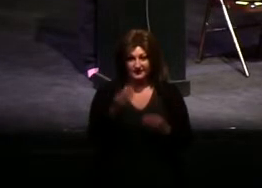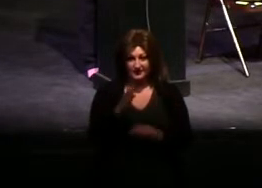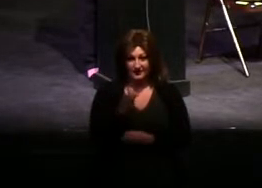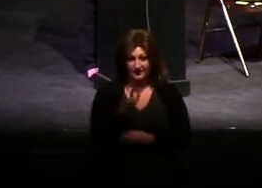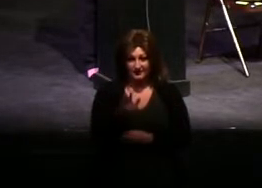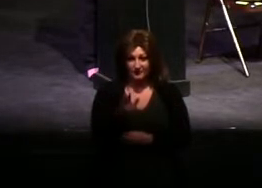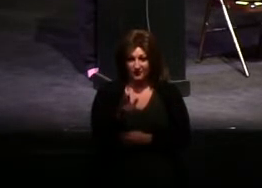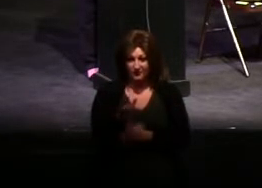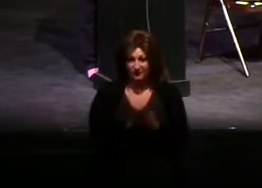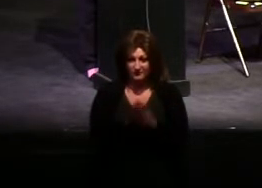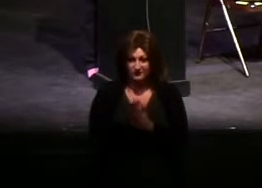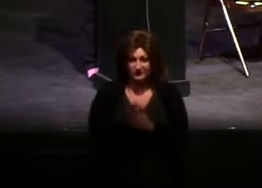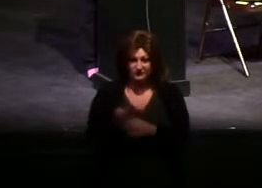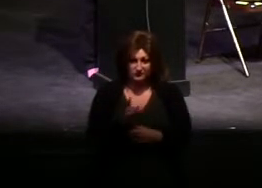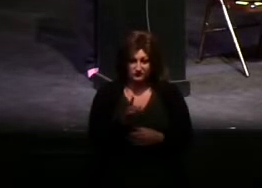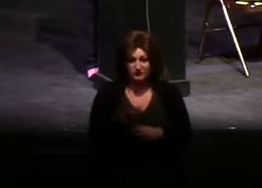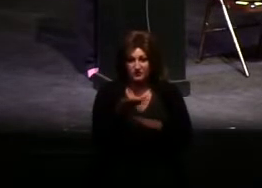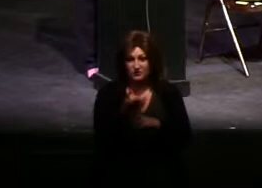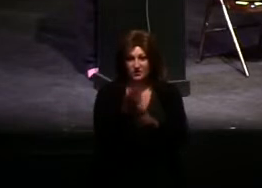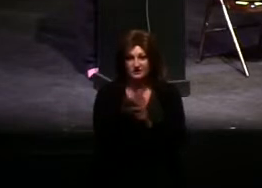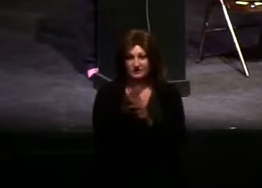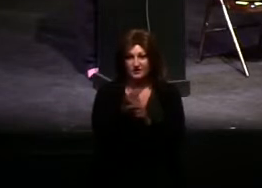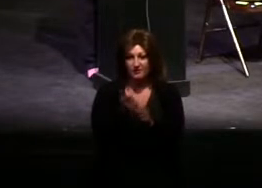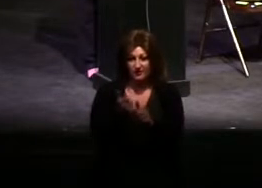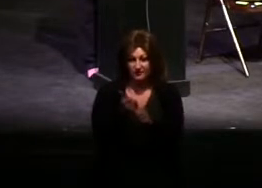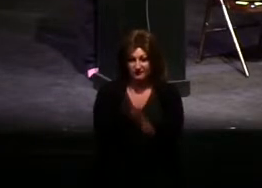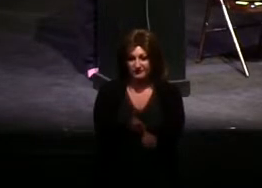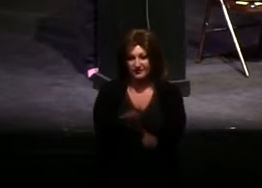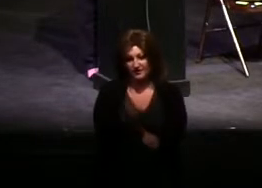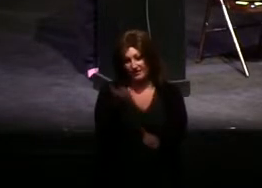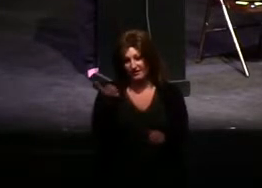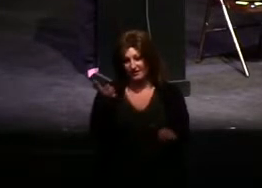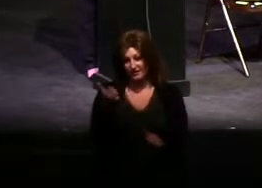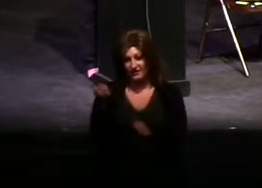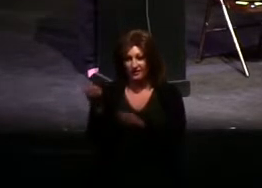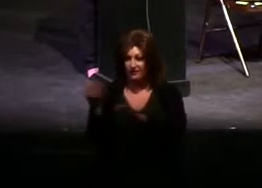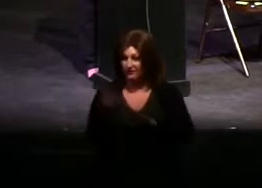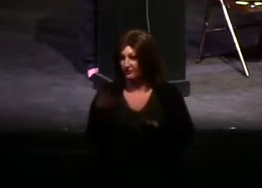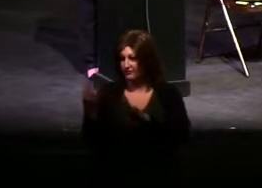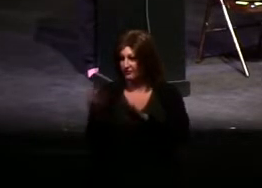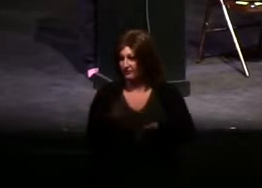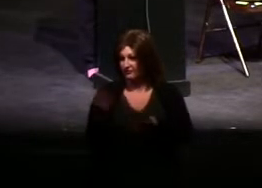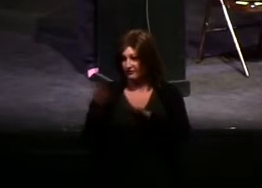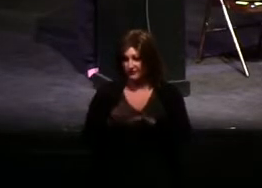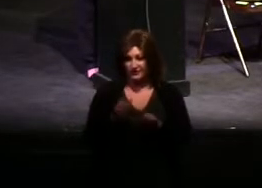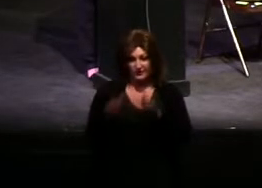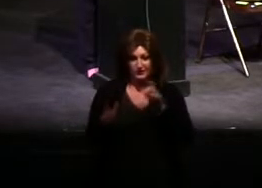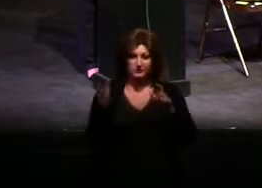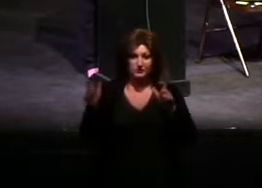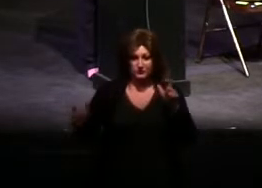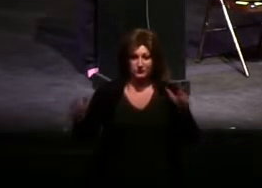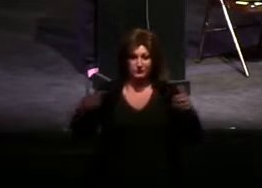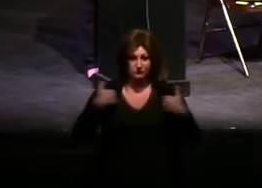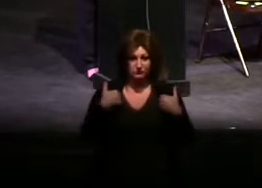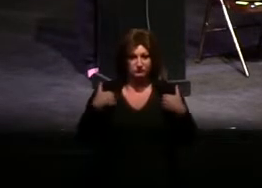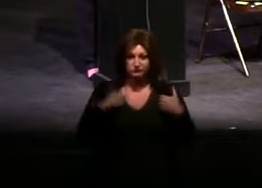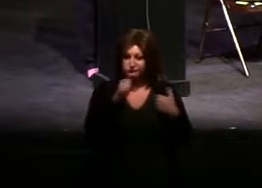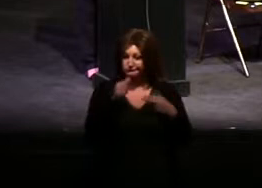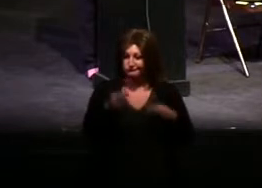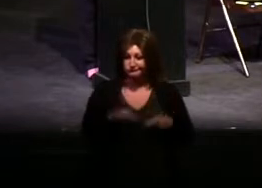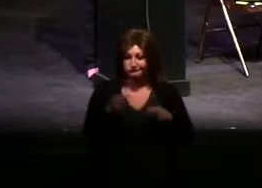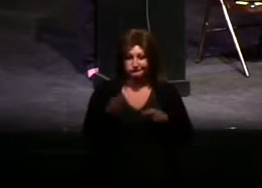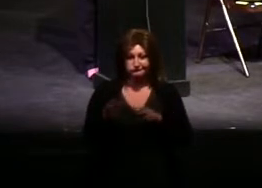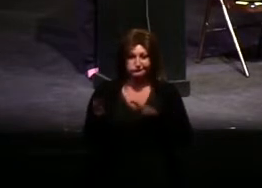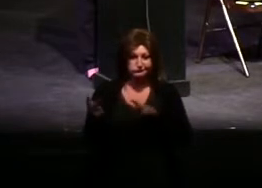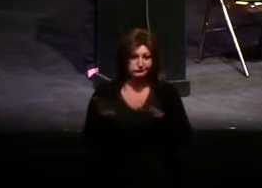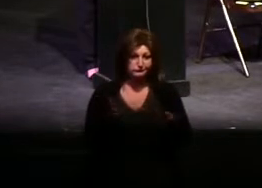makes its stately way across the highway, followed by another and another and another huge, tawny beast in no hurry.